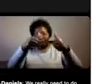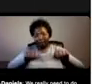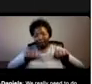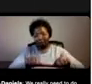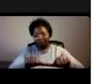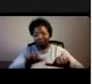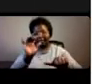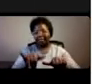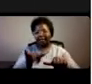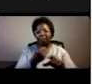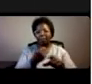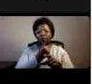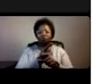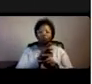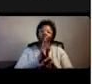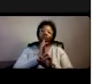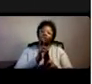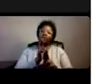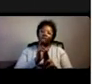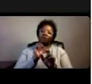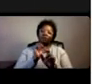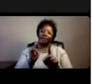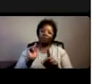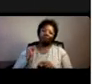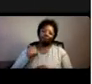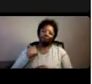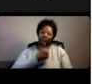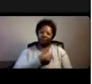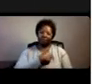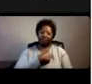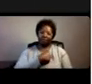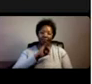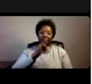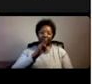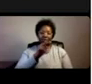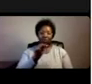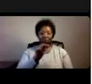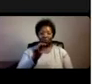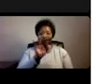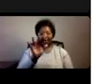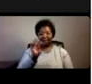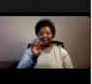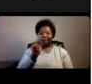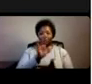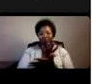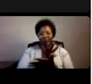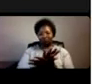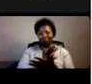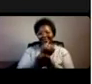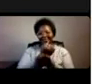so we can have a safe return to school on Wednesday, January the 5th. We thank you for your support.